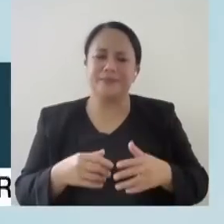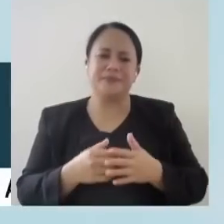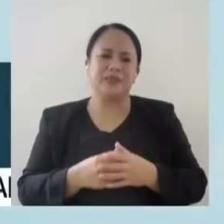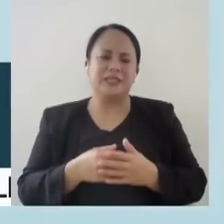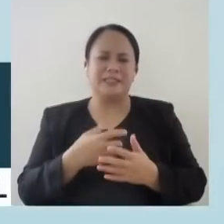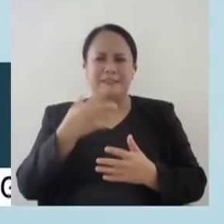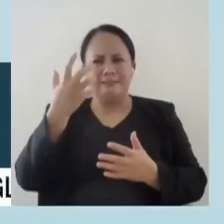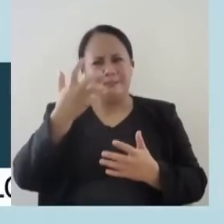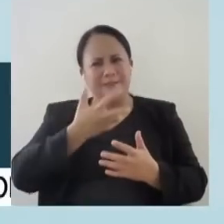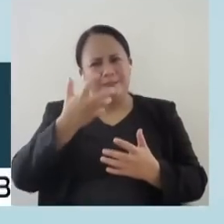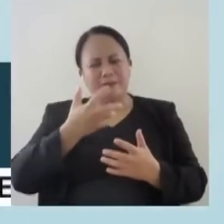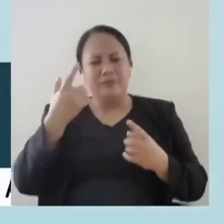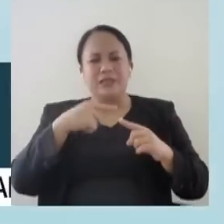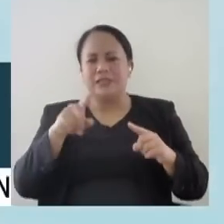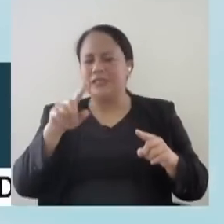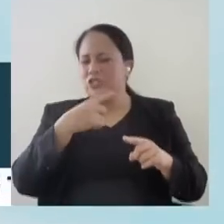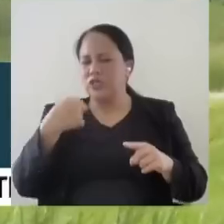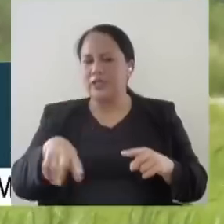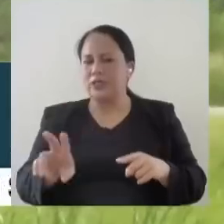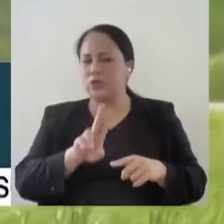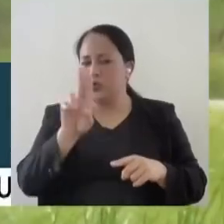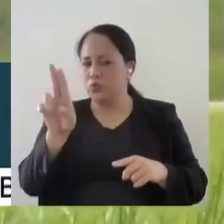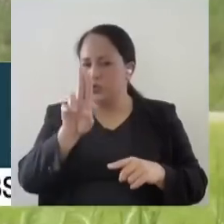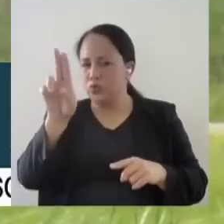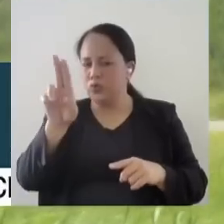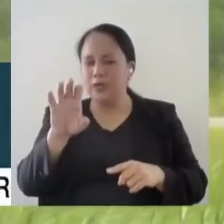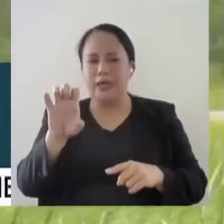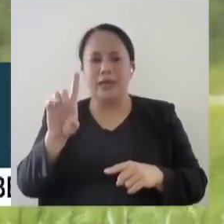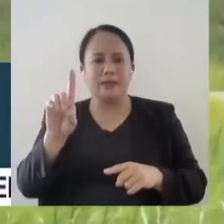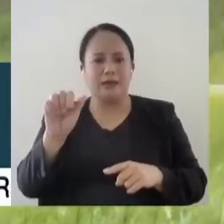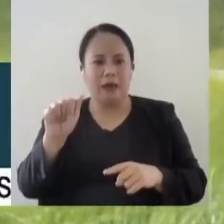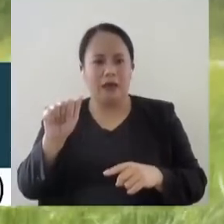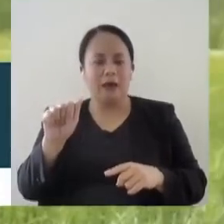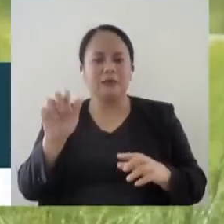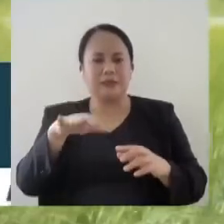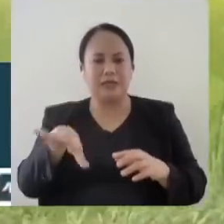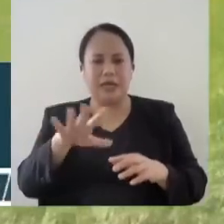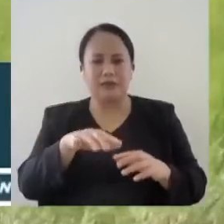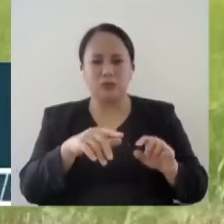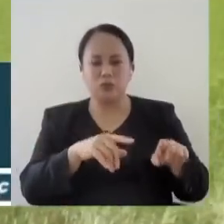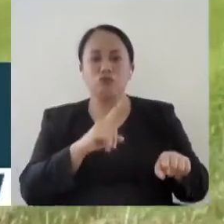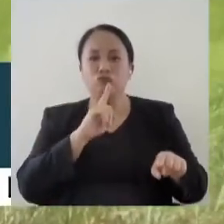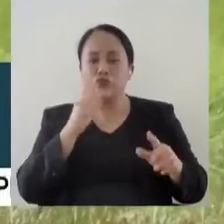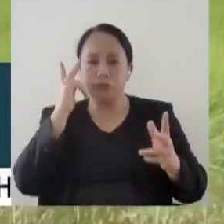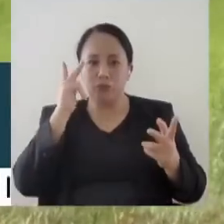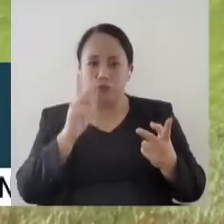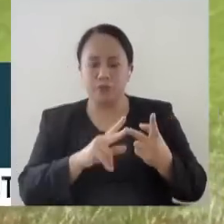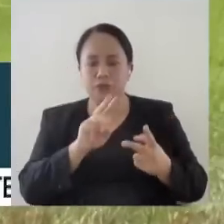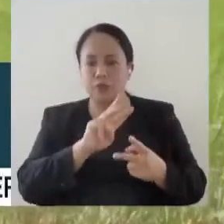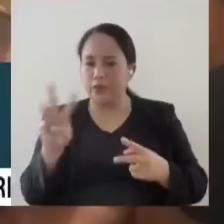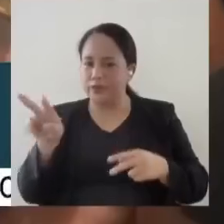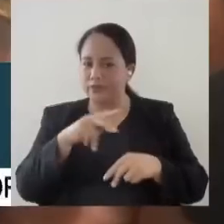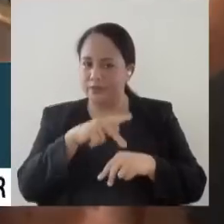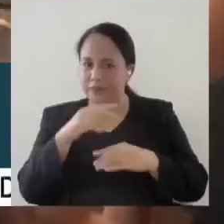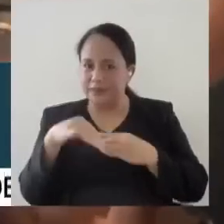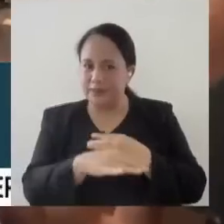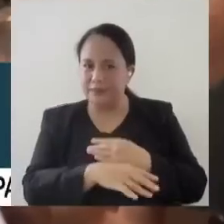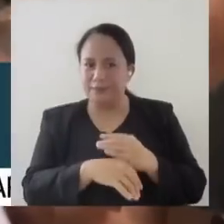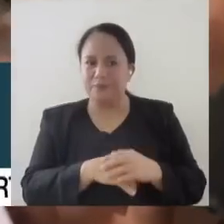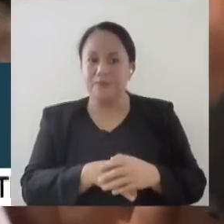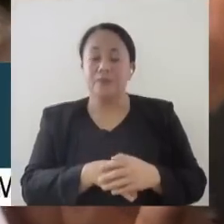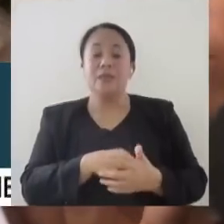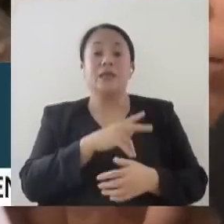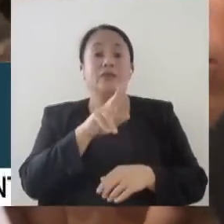says China is using the presence of EDCA sites to conceal its true intentions in the West Philippine Sea. The Philippines will